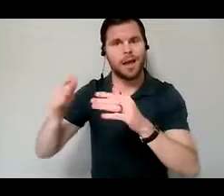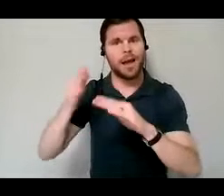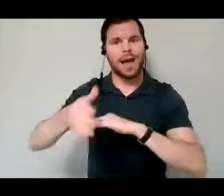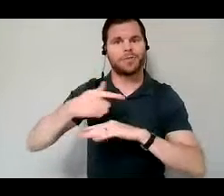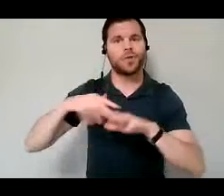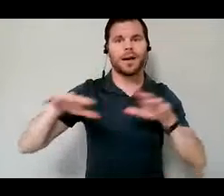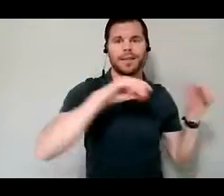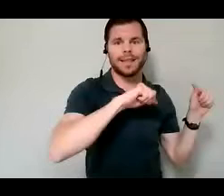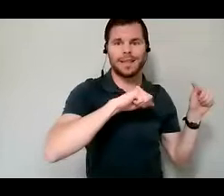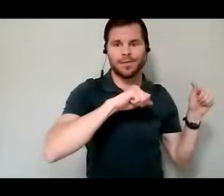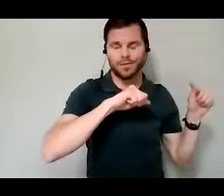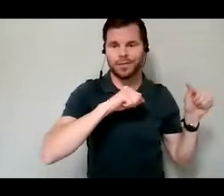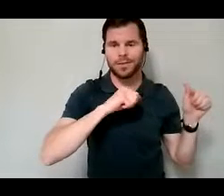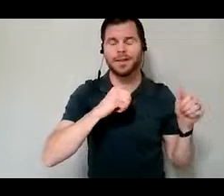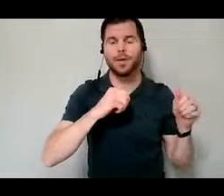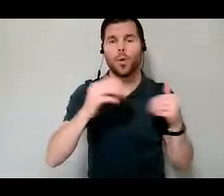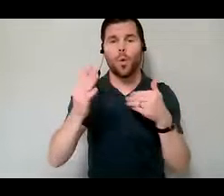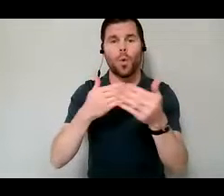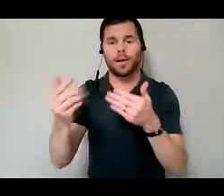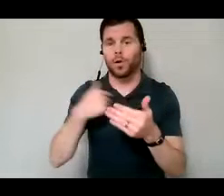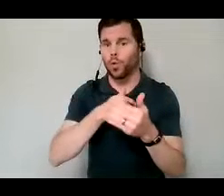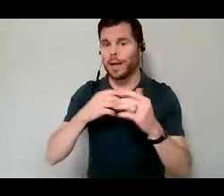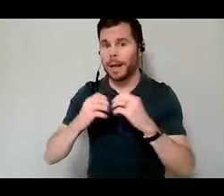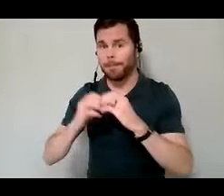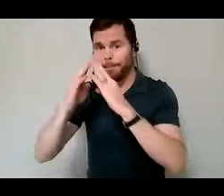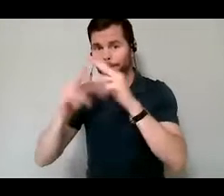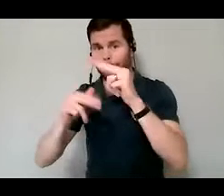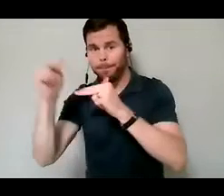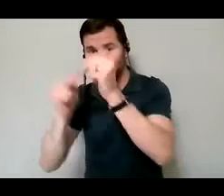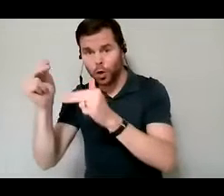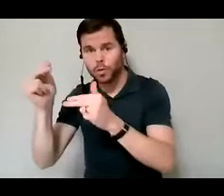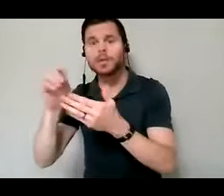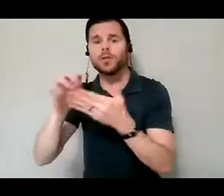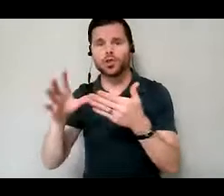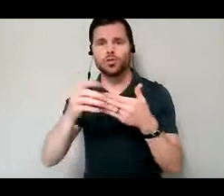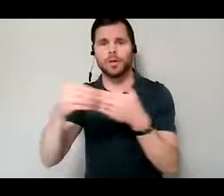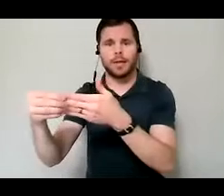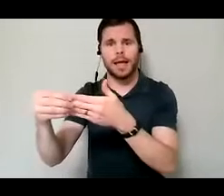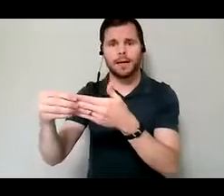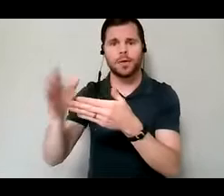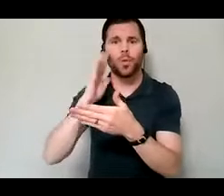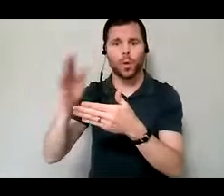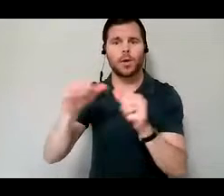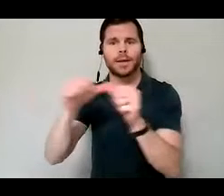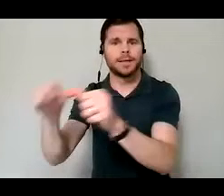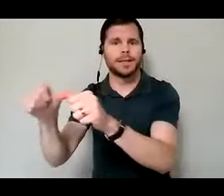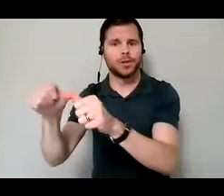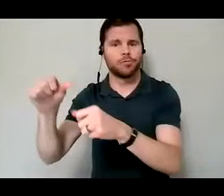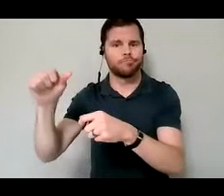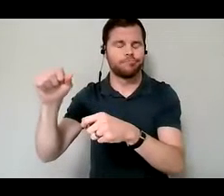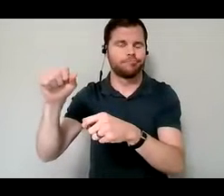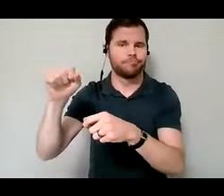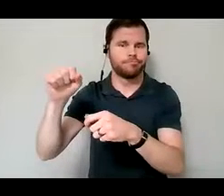that we build is going to be able to sustain the work. And I apologize for running out of time. I actually